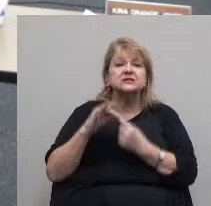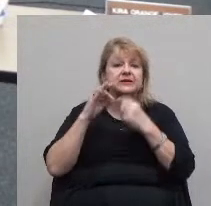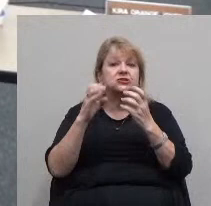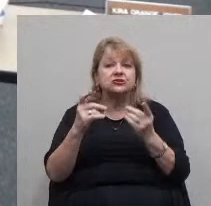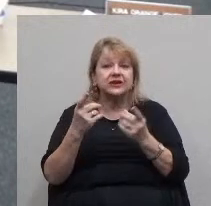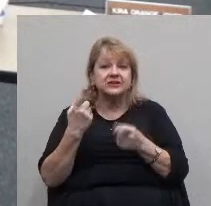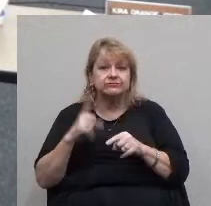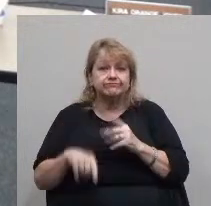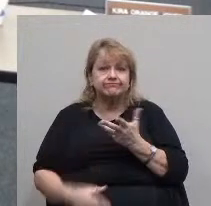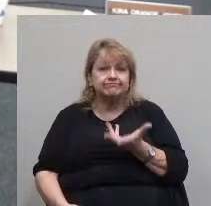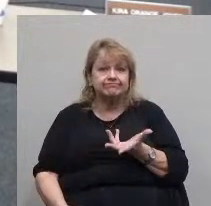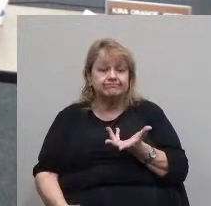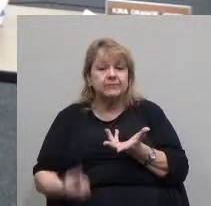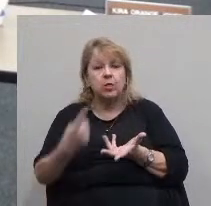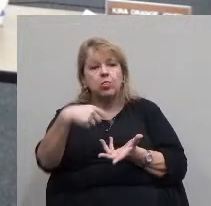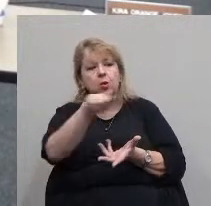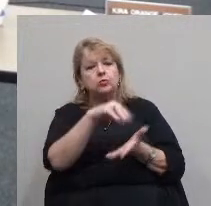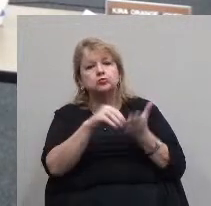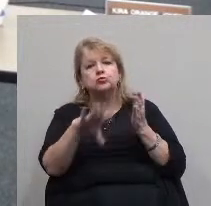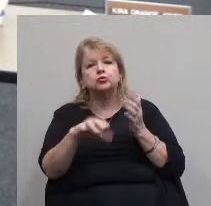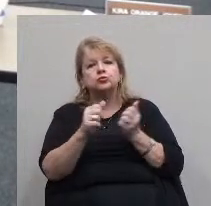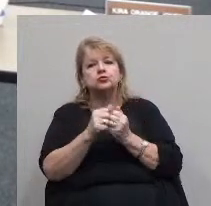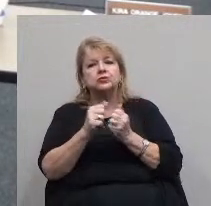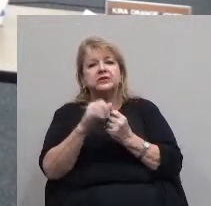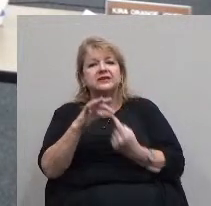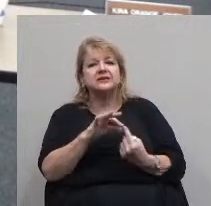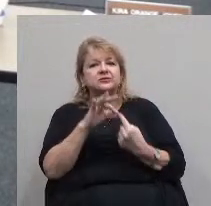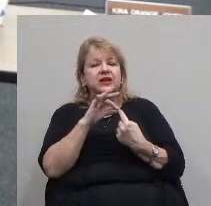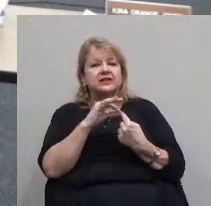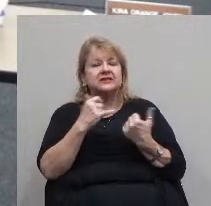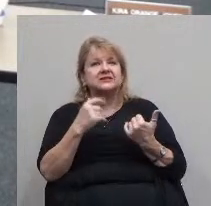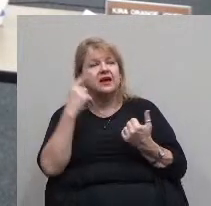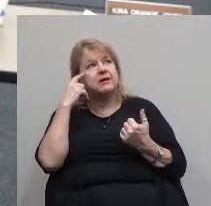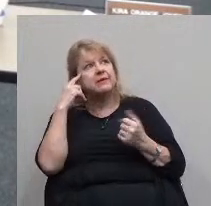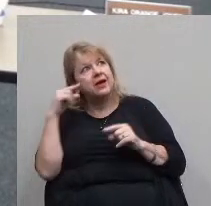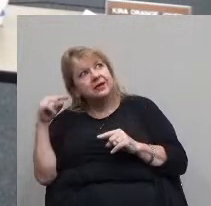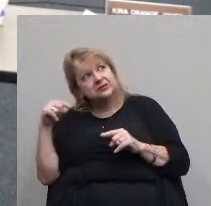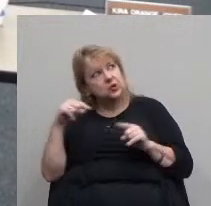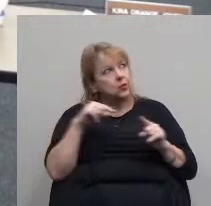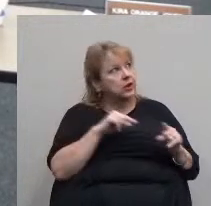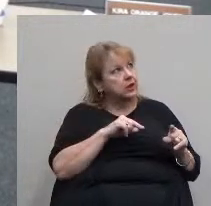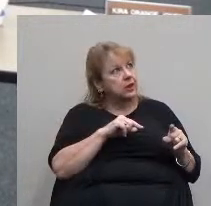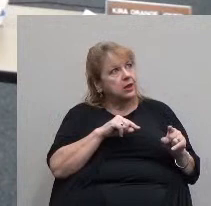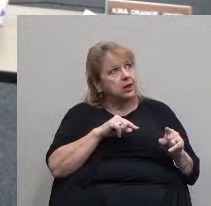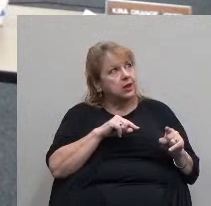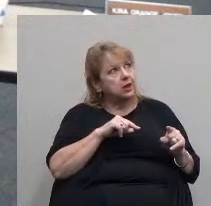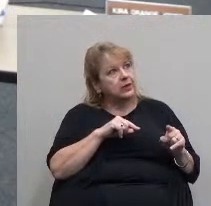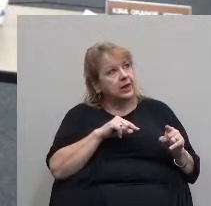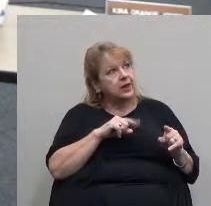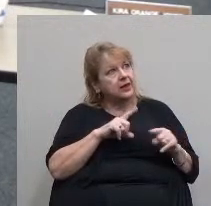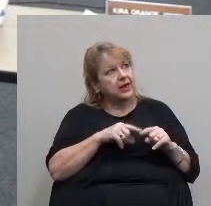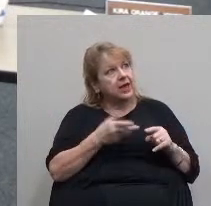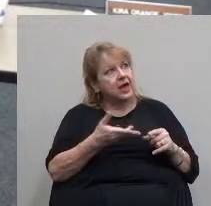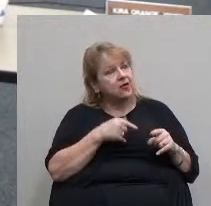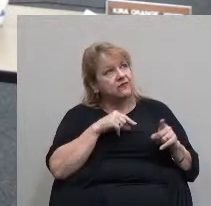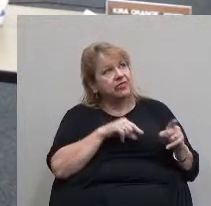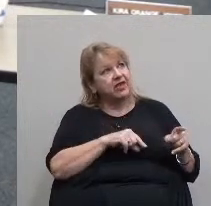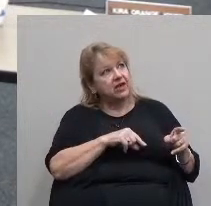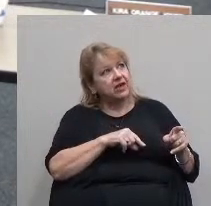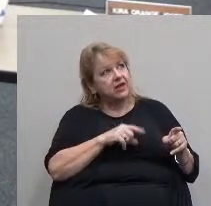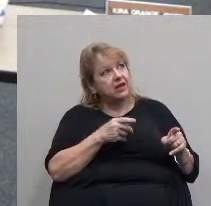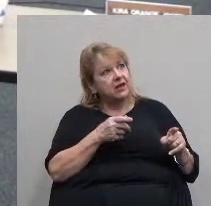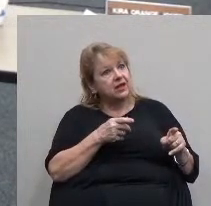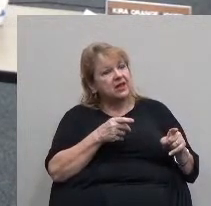special education, students with exceptionalities. So then my mind goes to, okay, we're talking, is